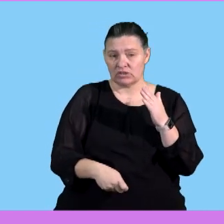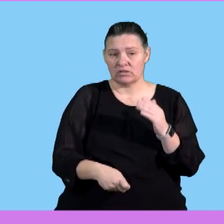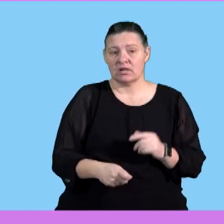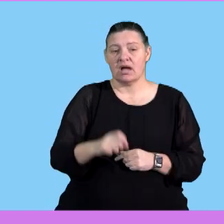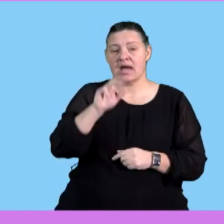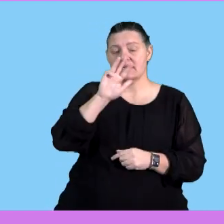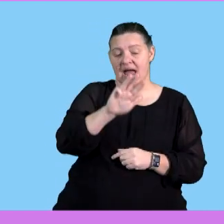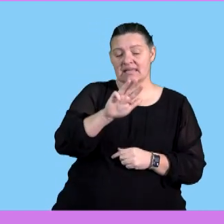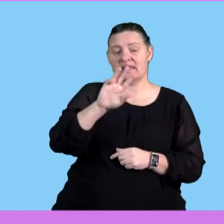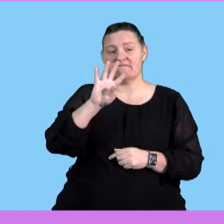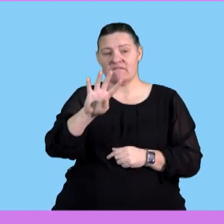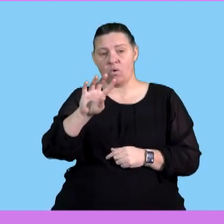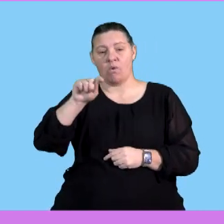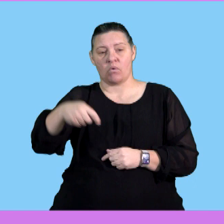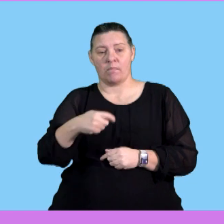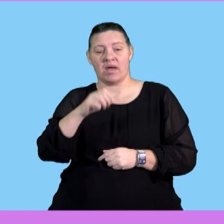on